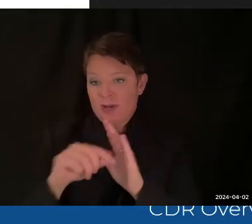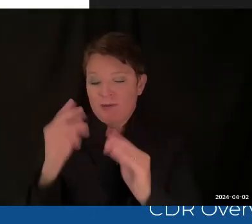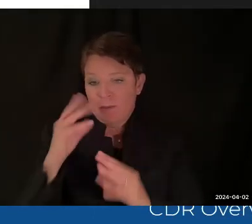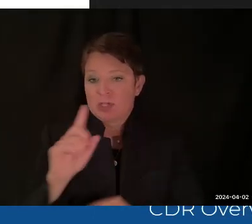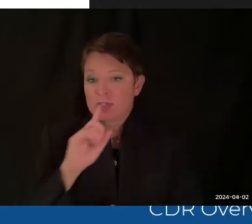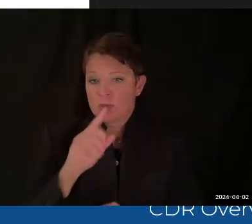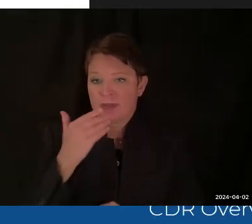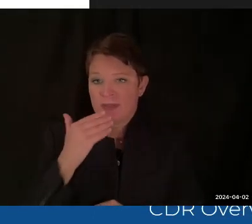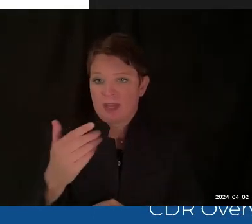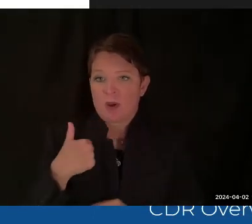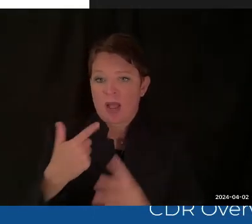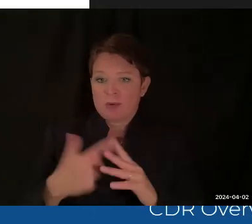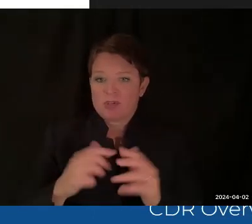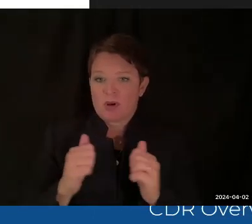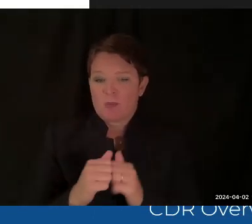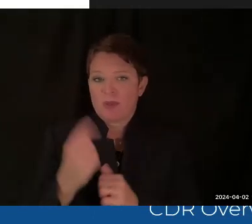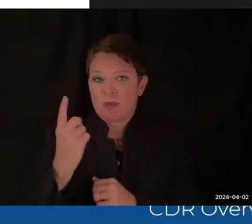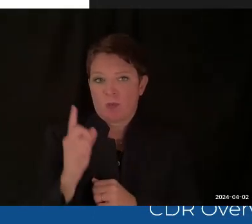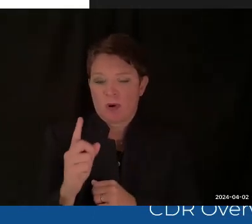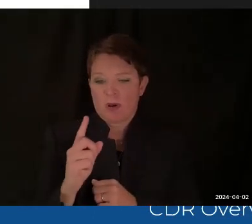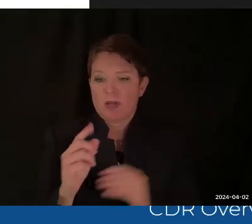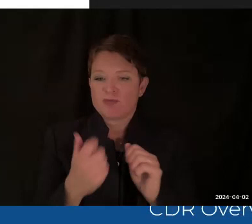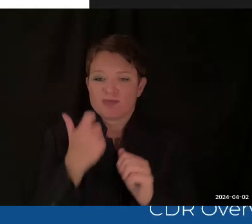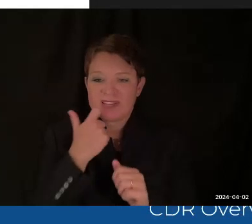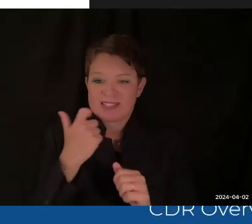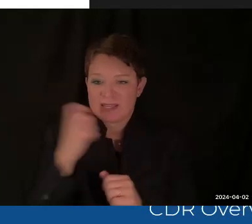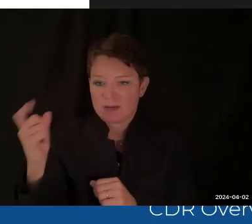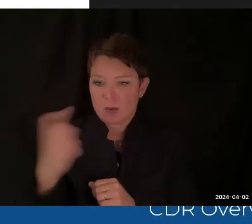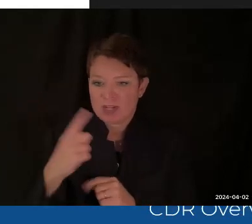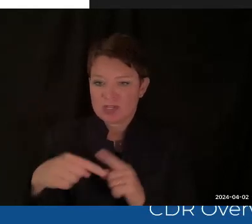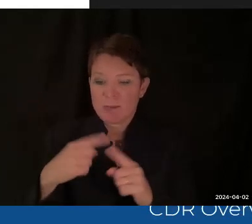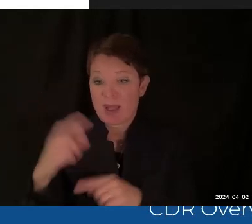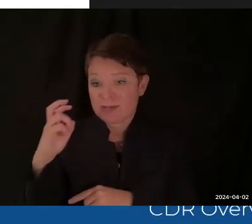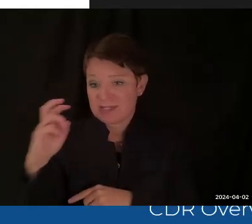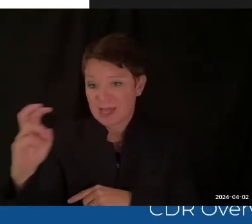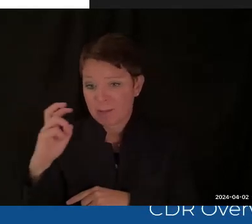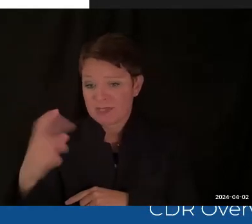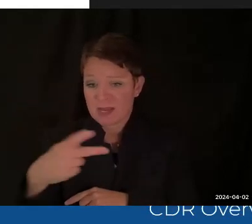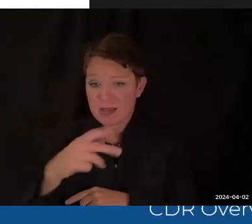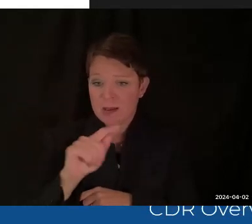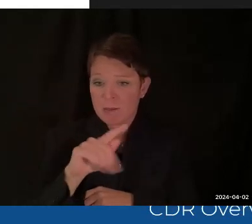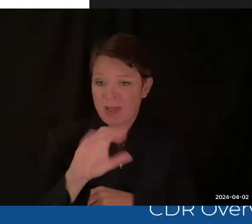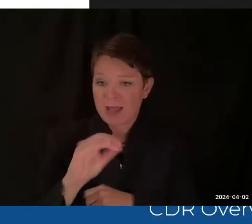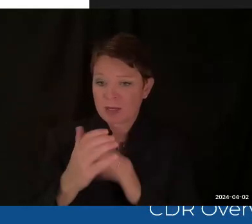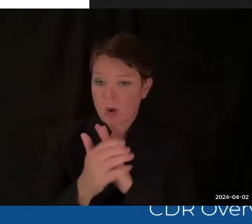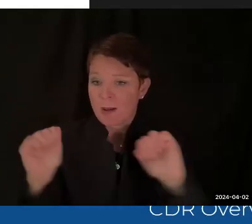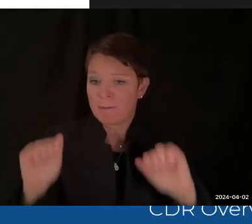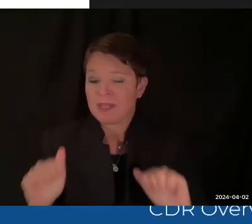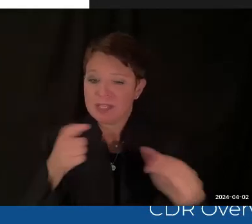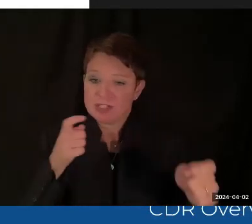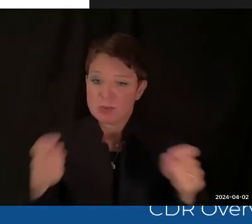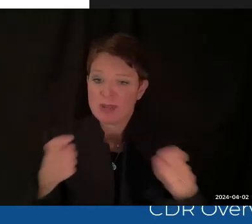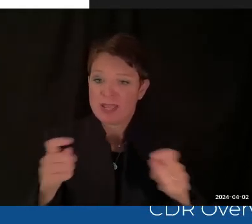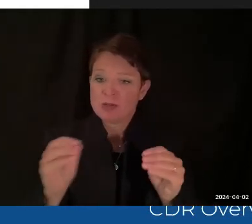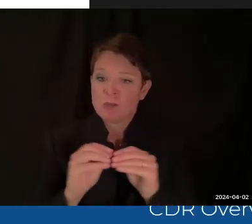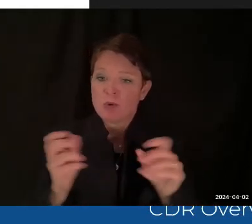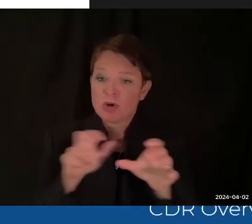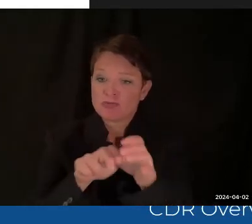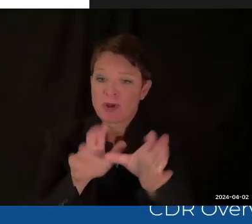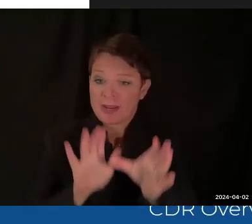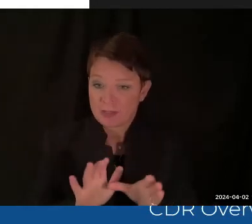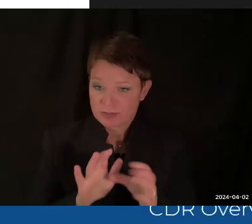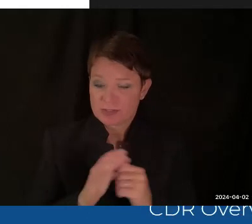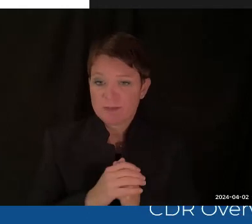Sure. I'll start with one of the more recent ones around SEPTA and PATCO's ability to handle the anticipated ridership.